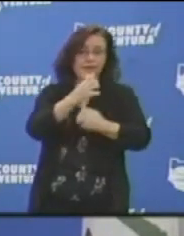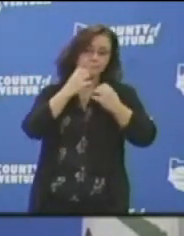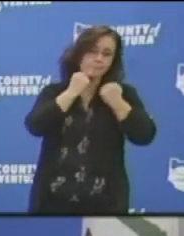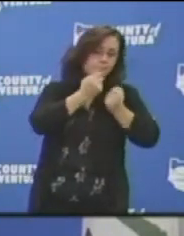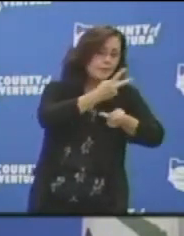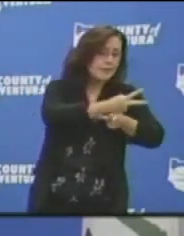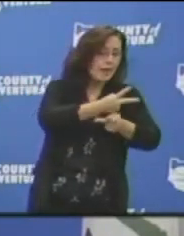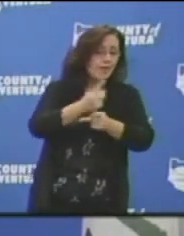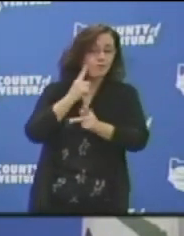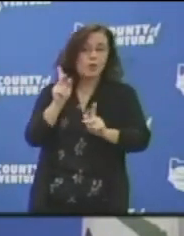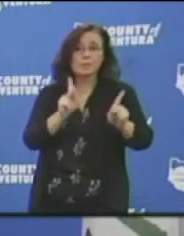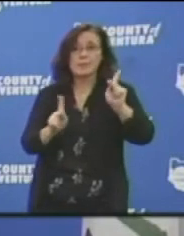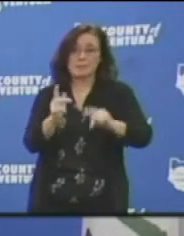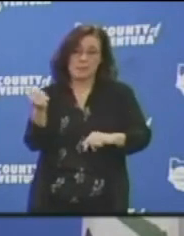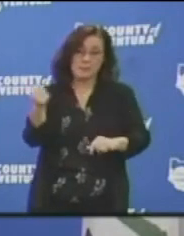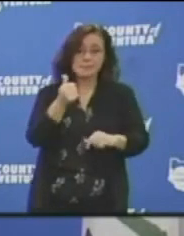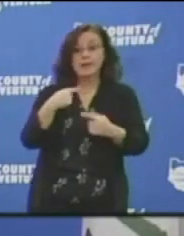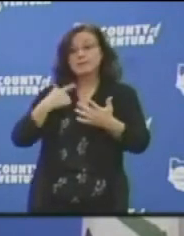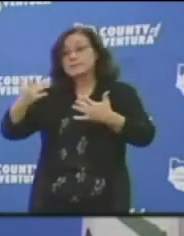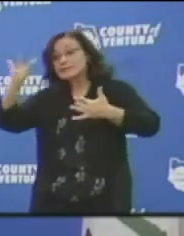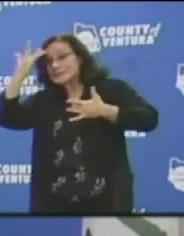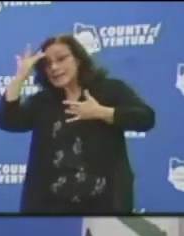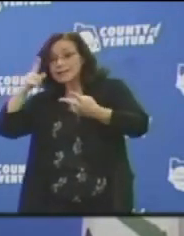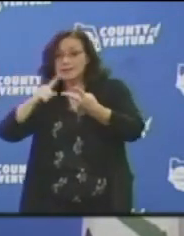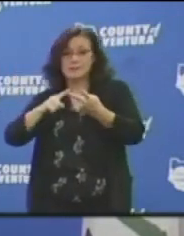those patients who have contracted COVID.